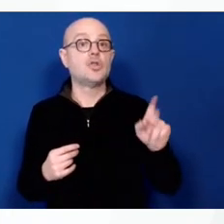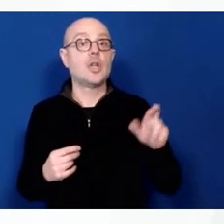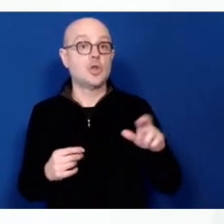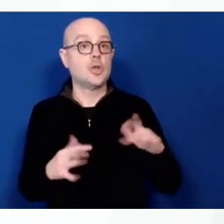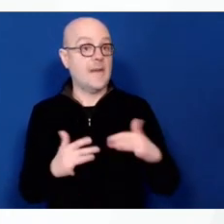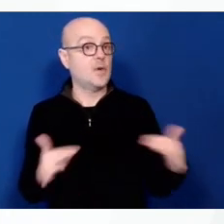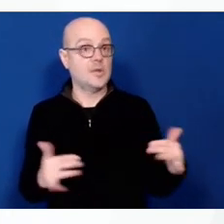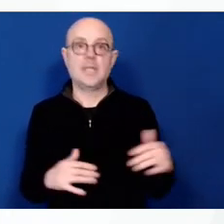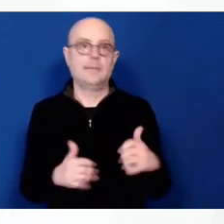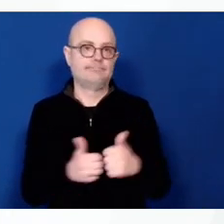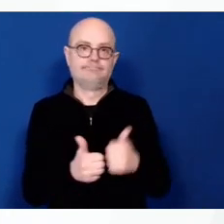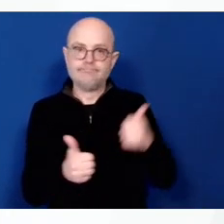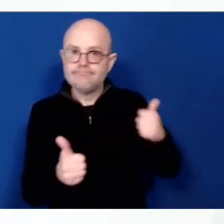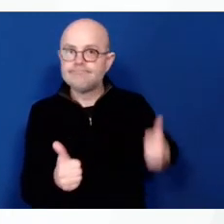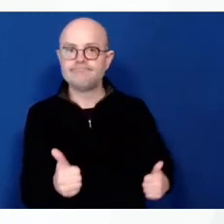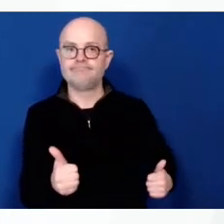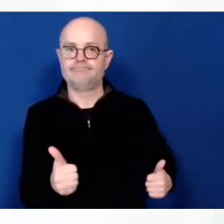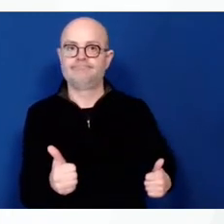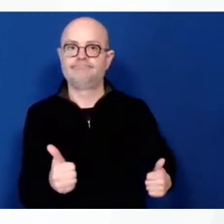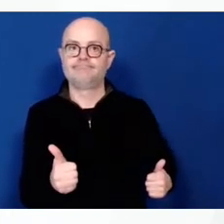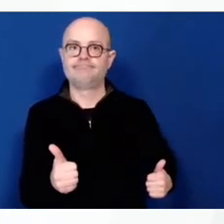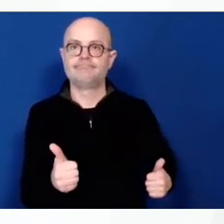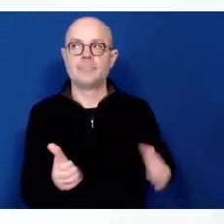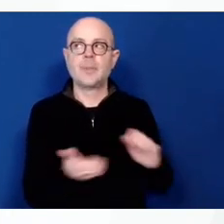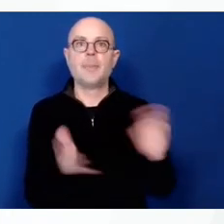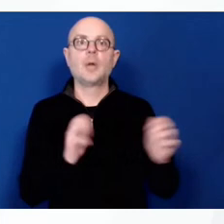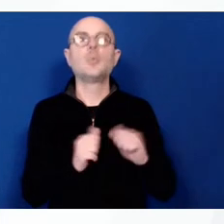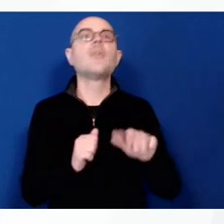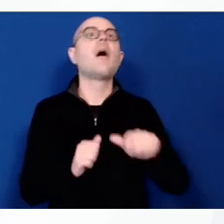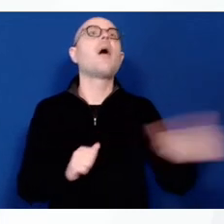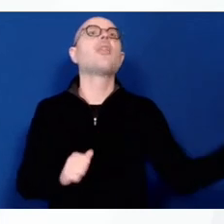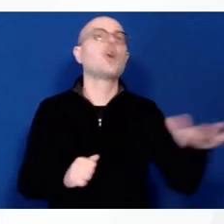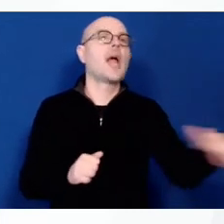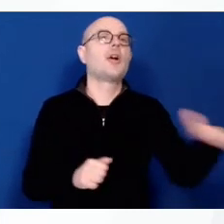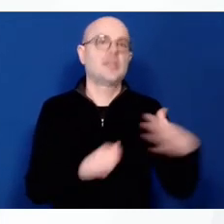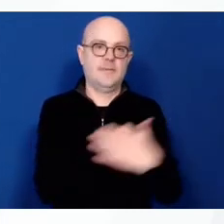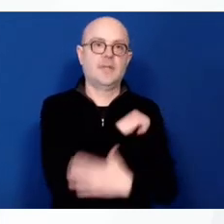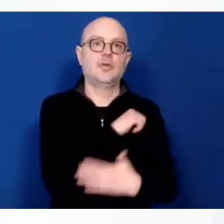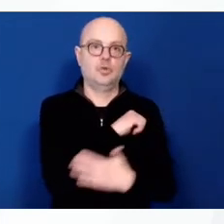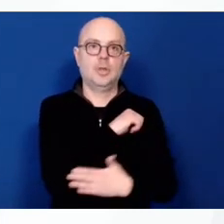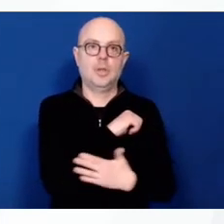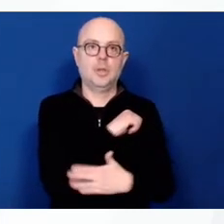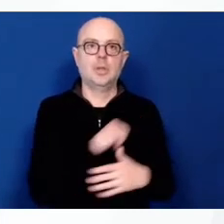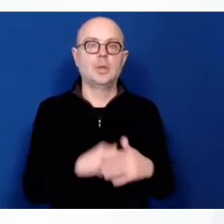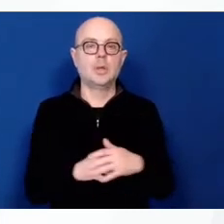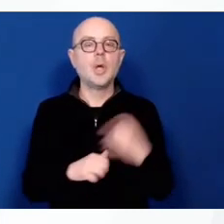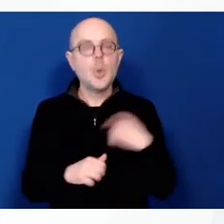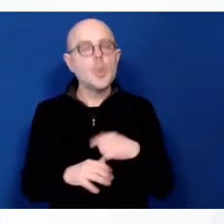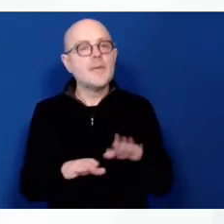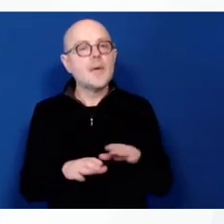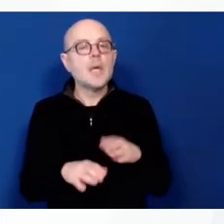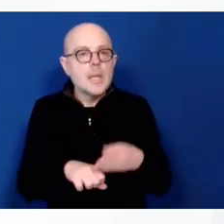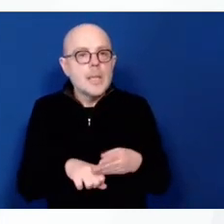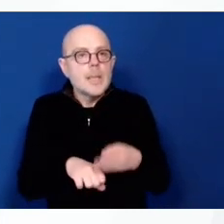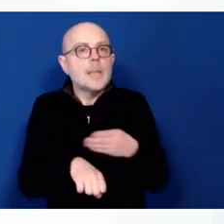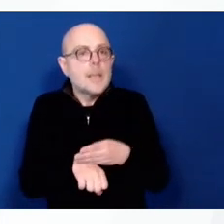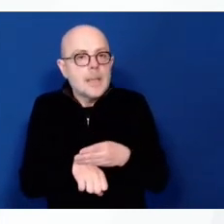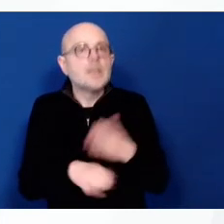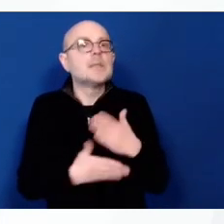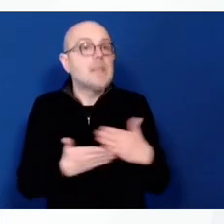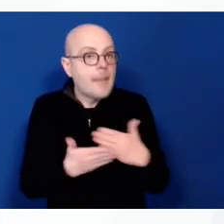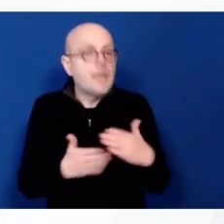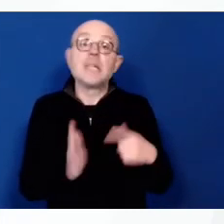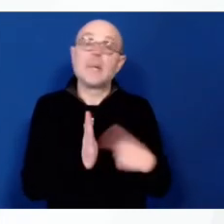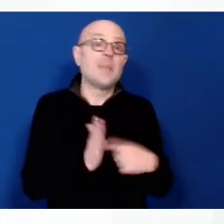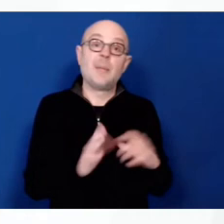significantly behind their proportions in the country. We have made some small and, in some cases, no gains.